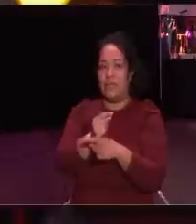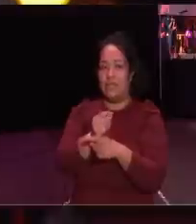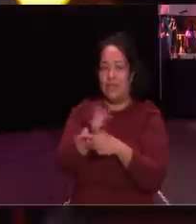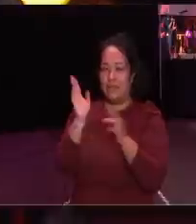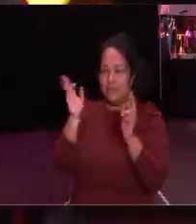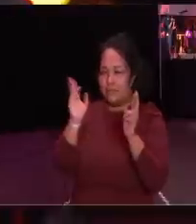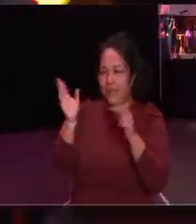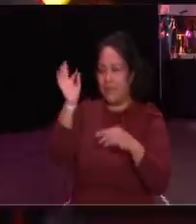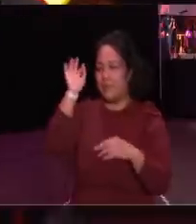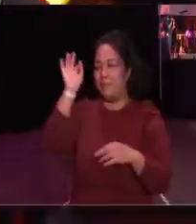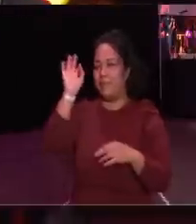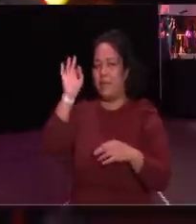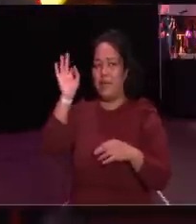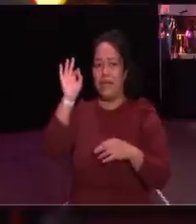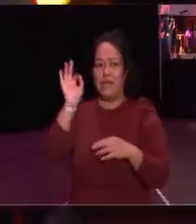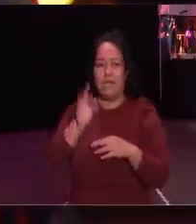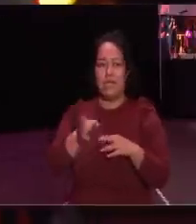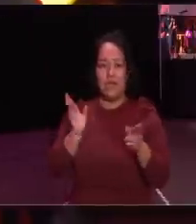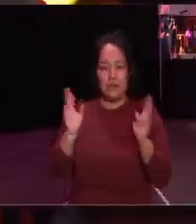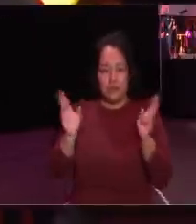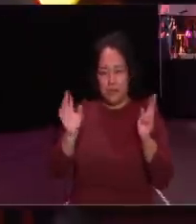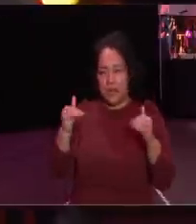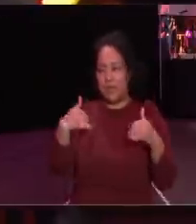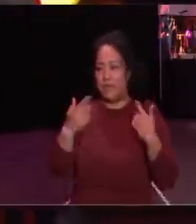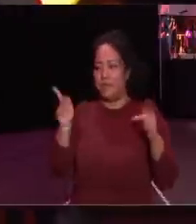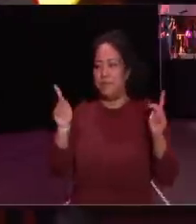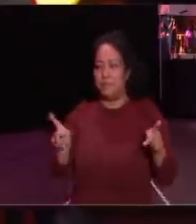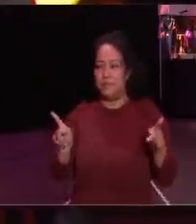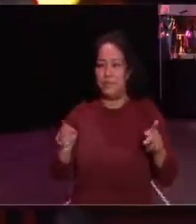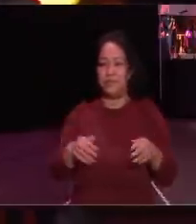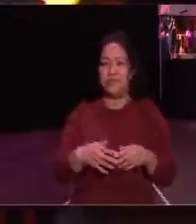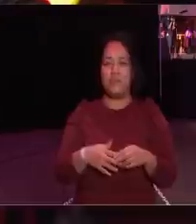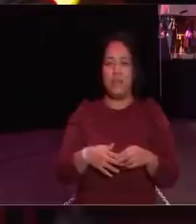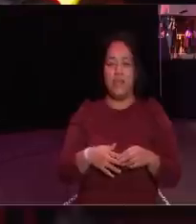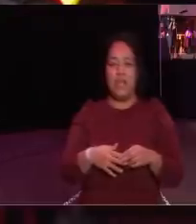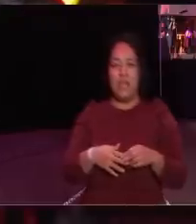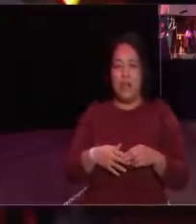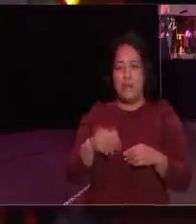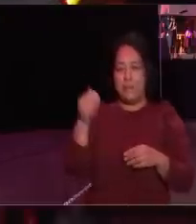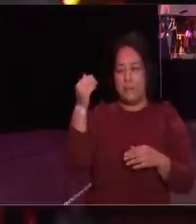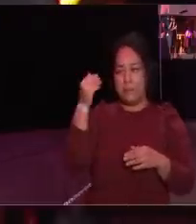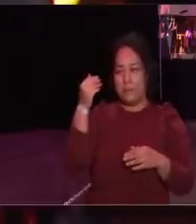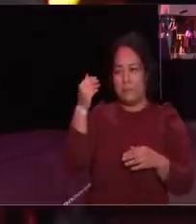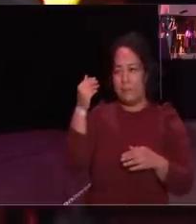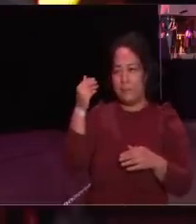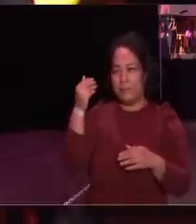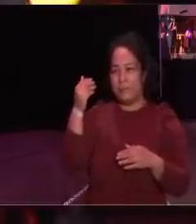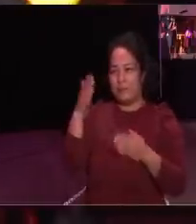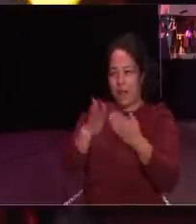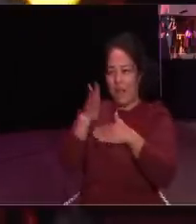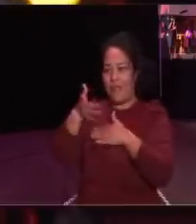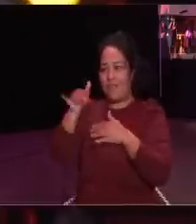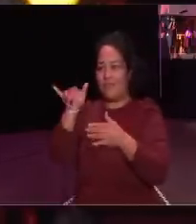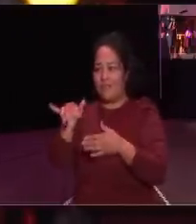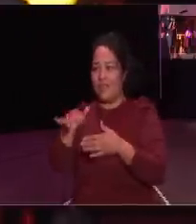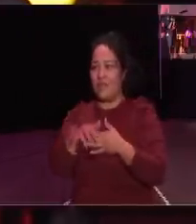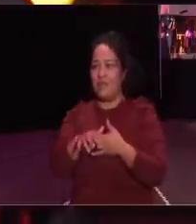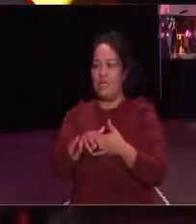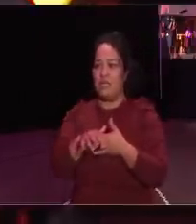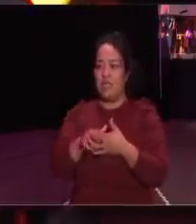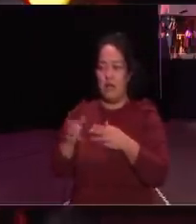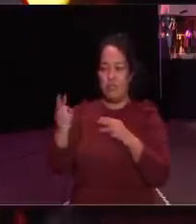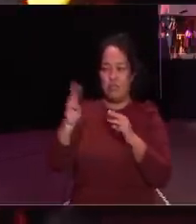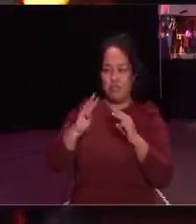Get ready, pastor. Prepárate, joven. Get ready, young person. Porque lo que viene después, because what's coming after that, son aguas que te van a tapar.